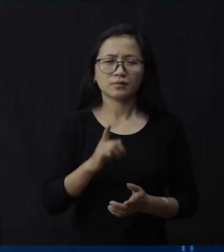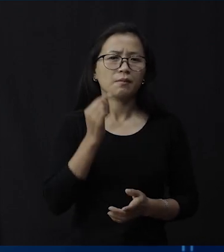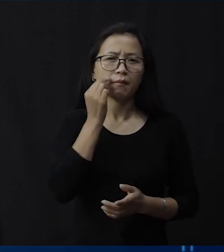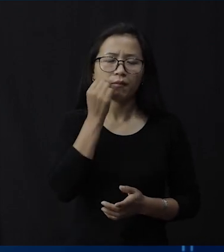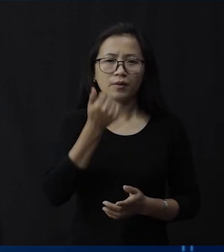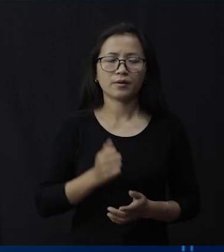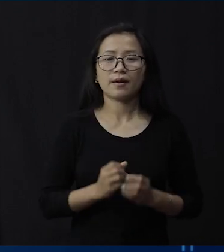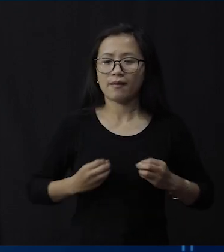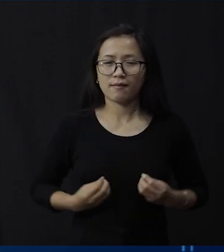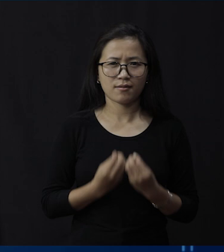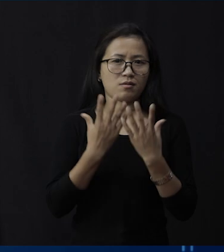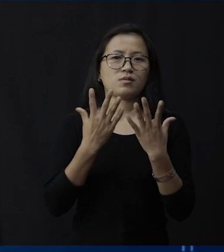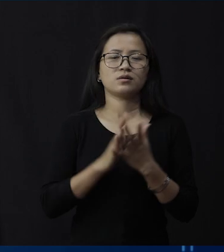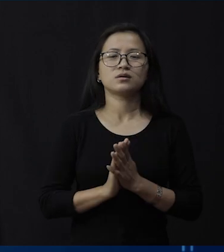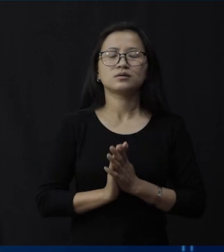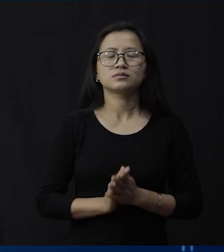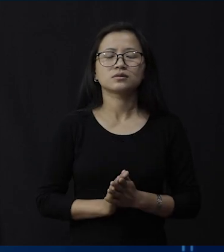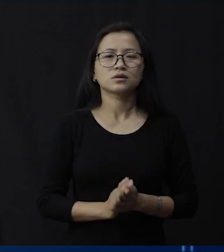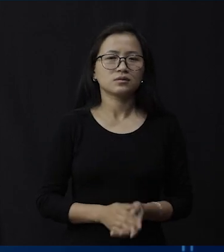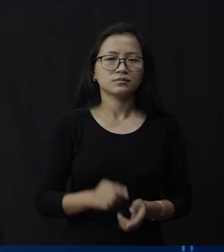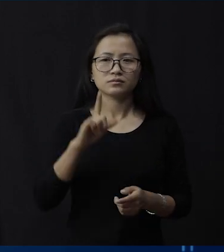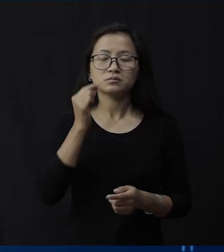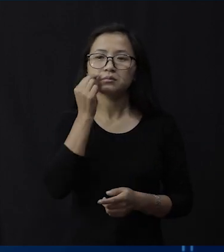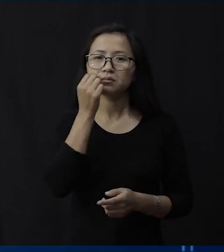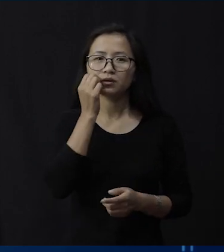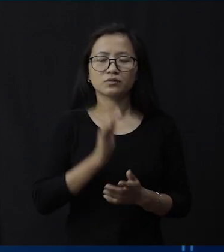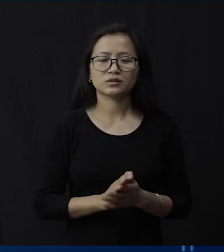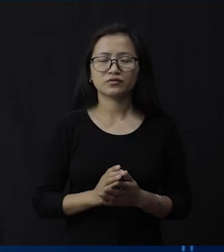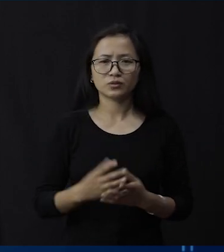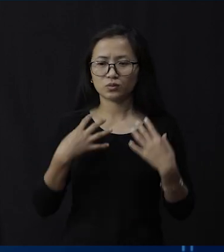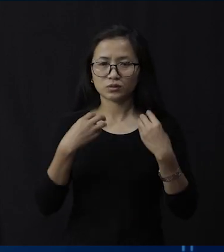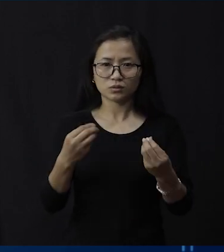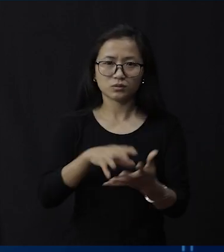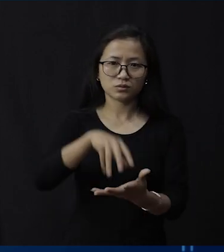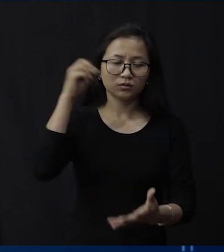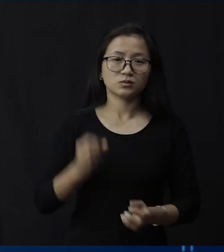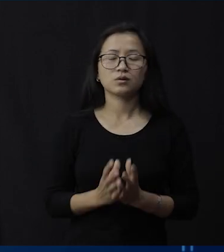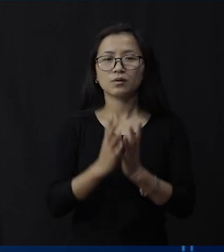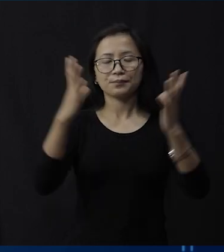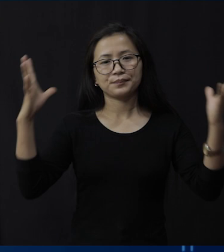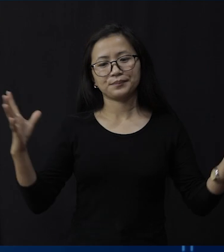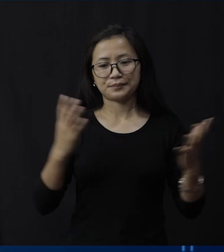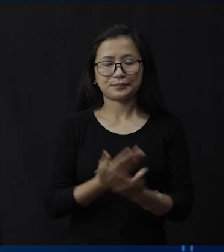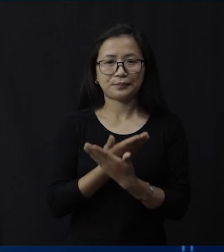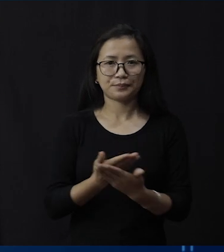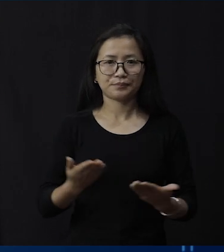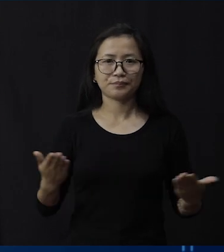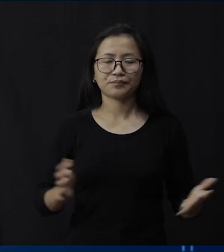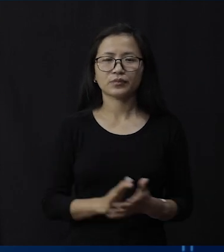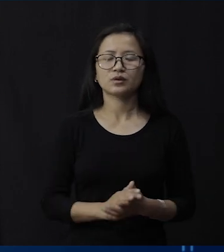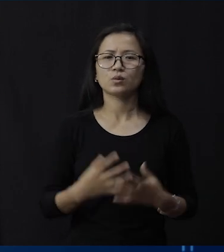okay, because Lanu was curious, and even at a very young age, he wanted to learn so many things, right? He was